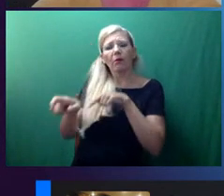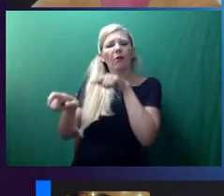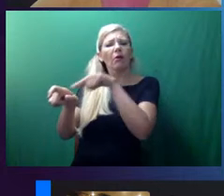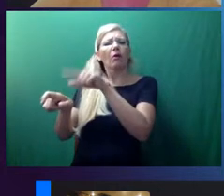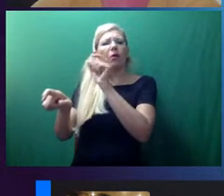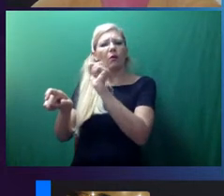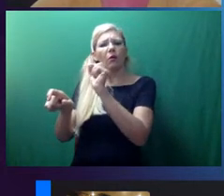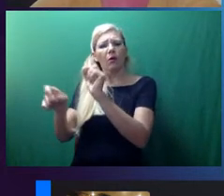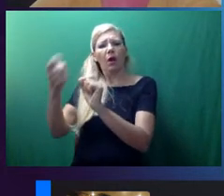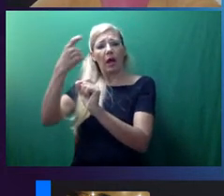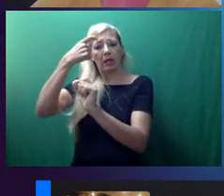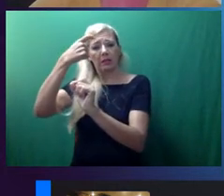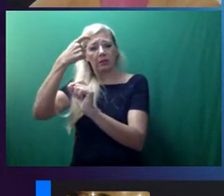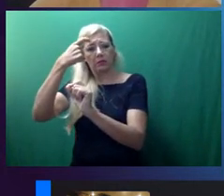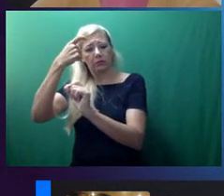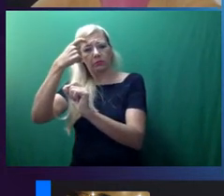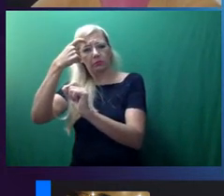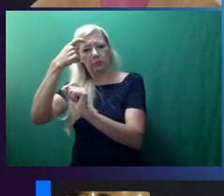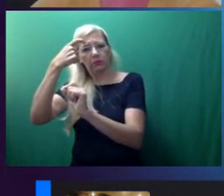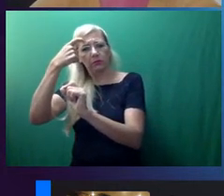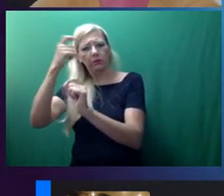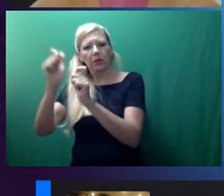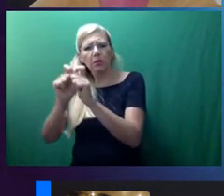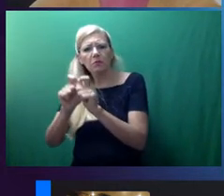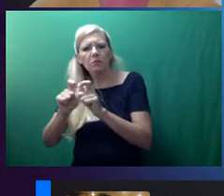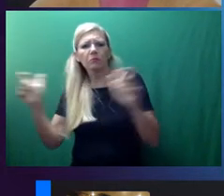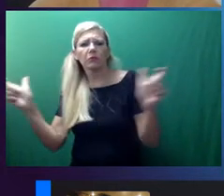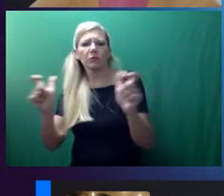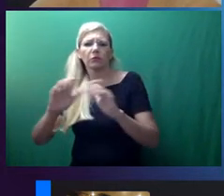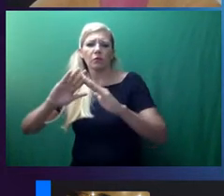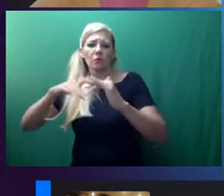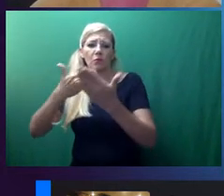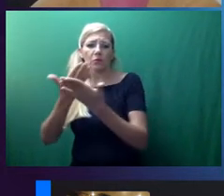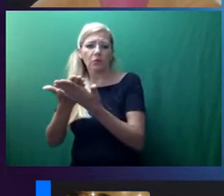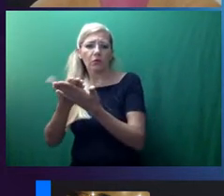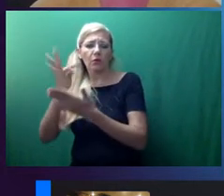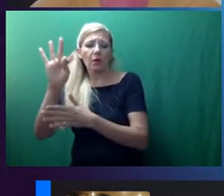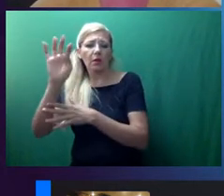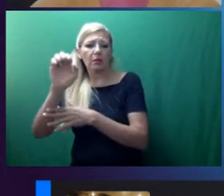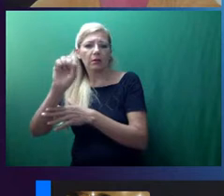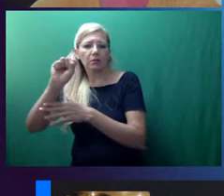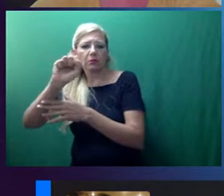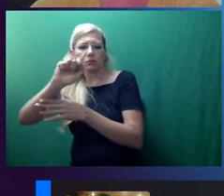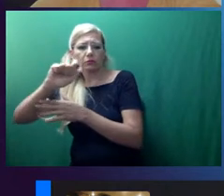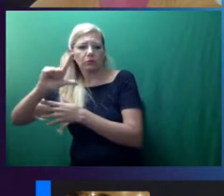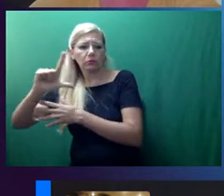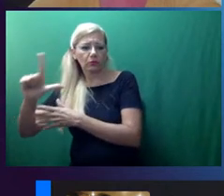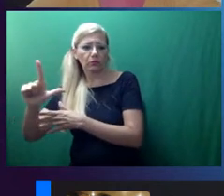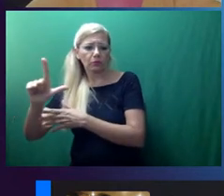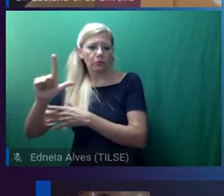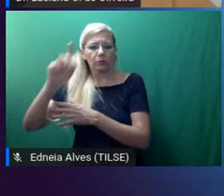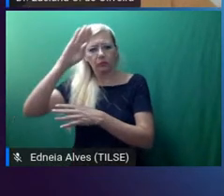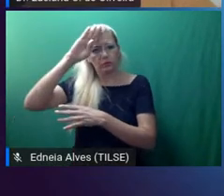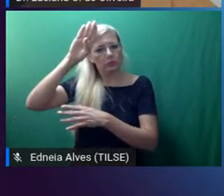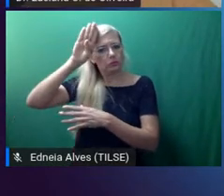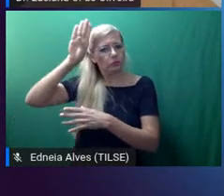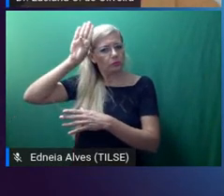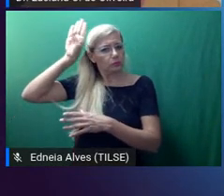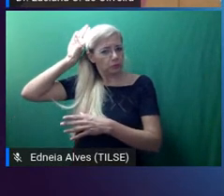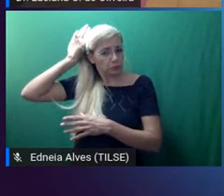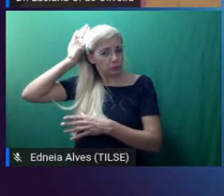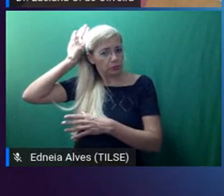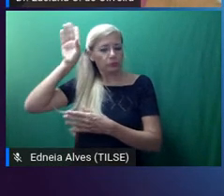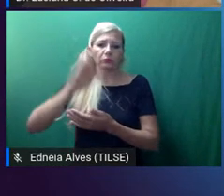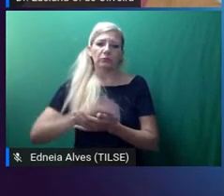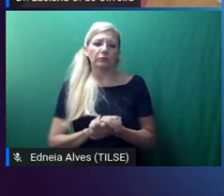as major scholars in the TESOL field? So this